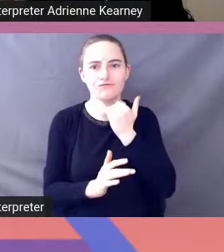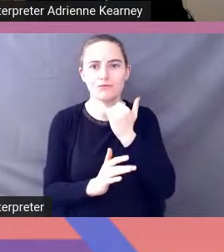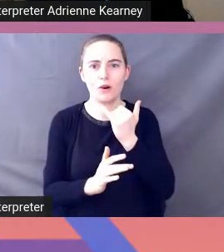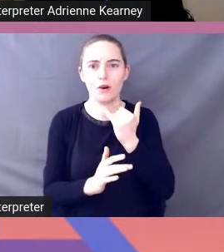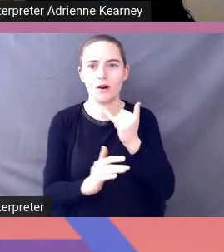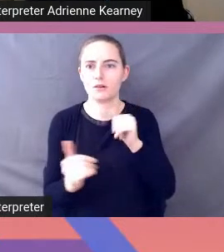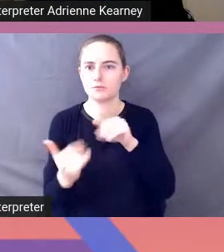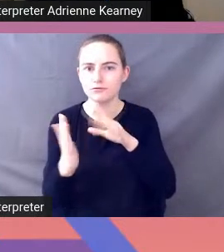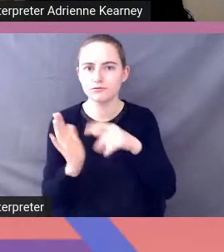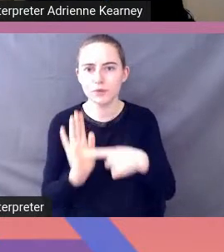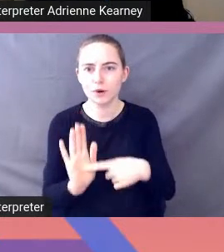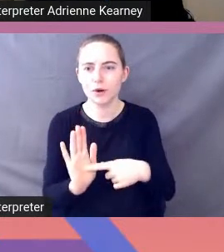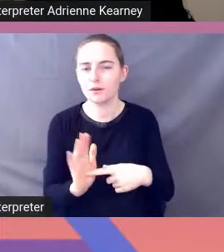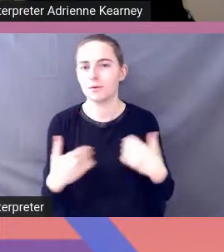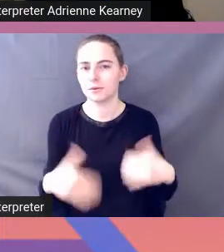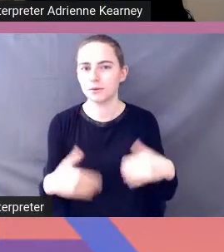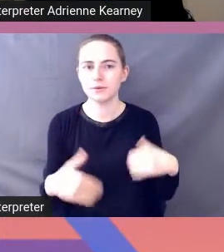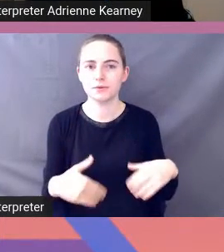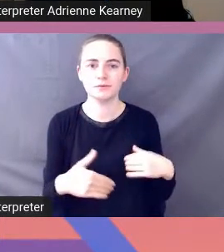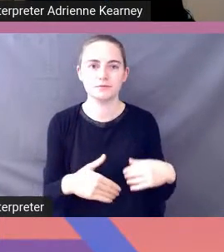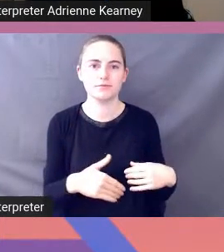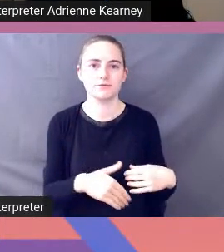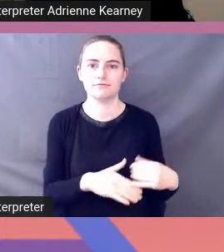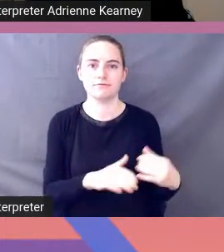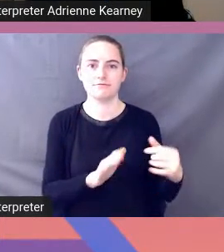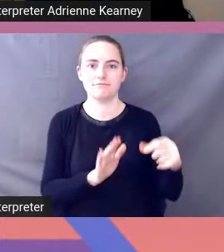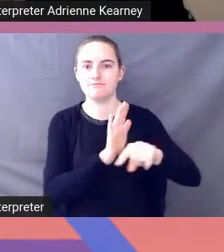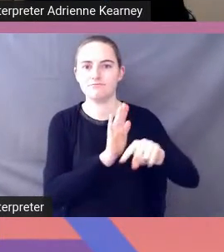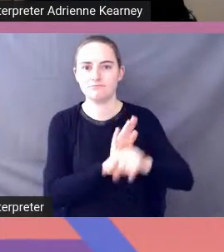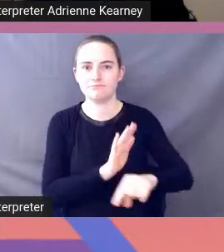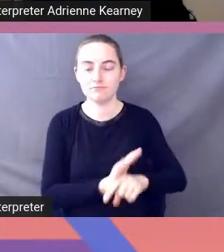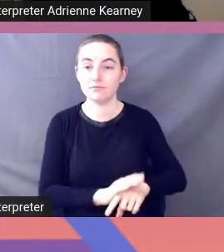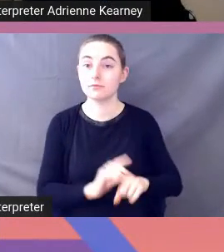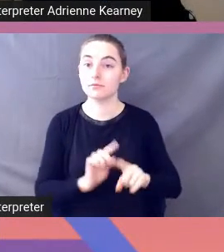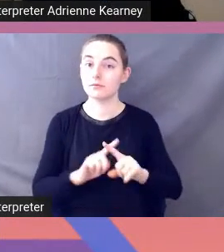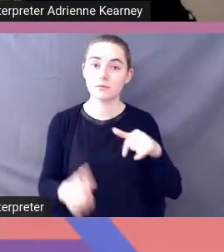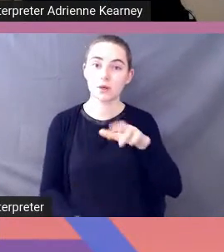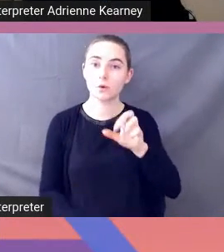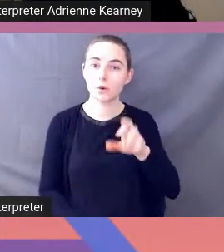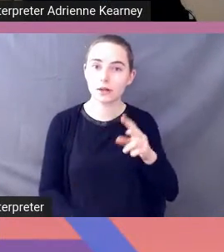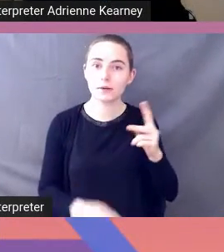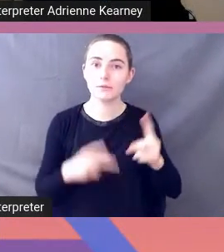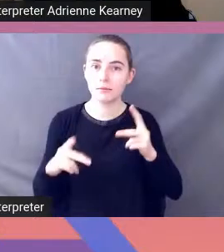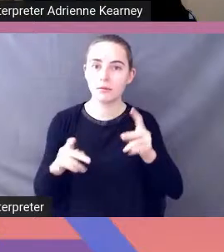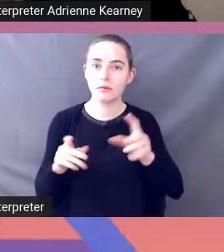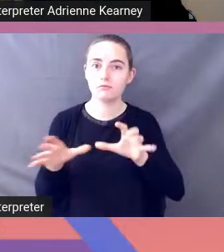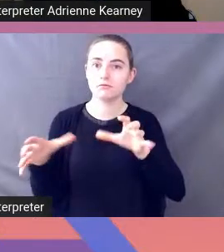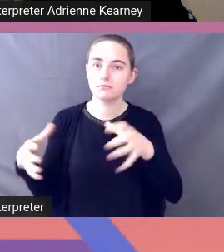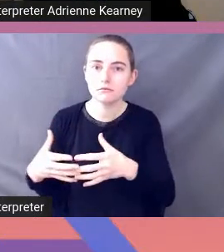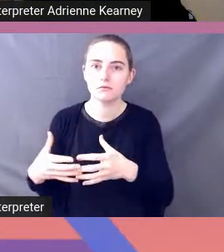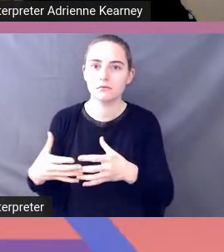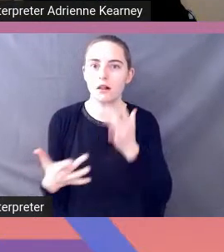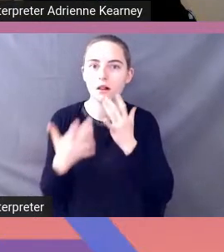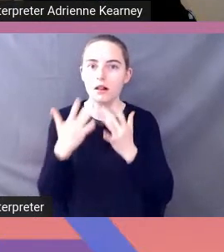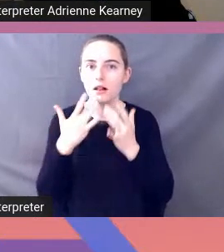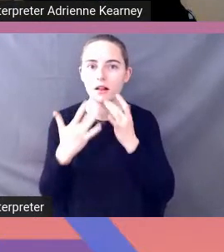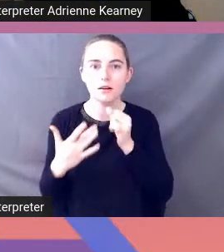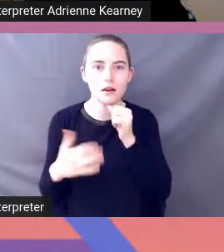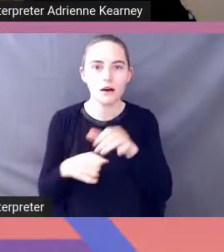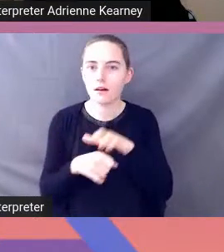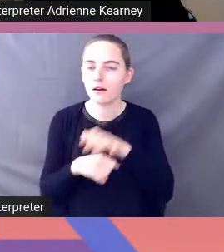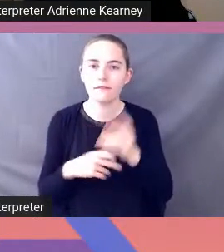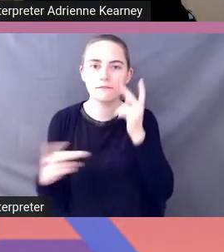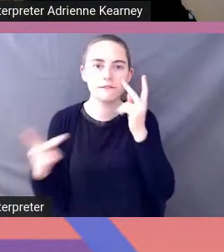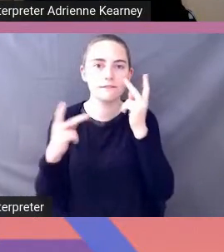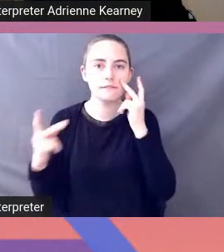is. Whereas queer people are very, suffer from a lack of visibility, where you barely ever see us. So if you're growing up as a